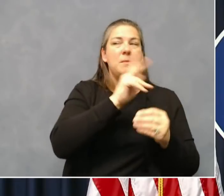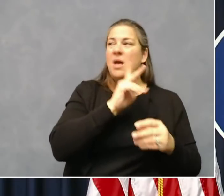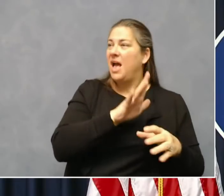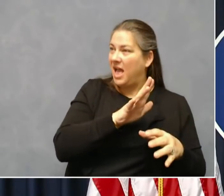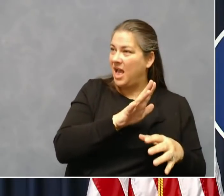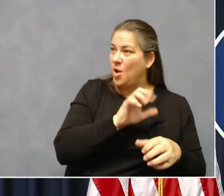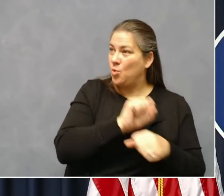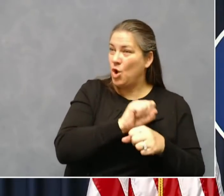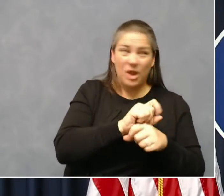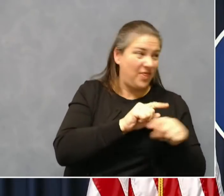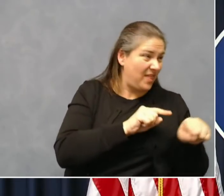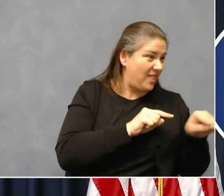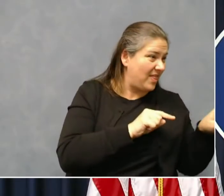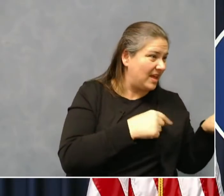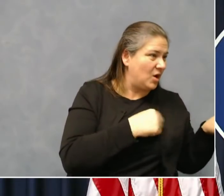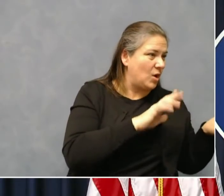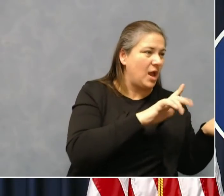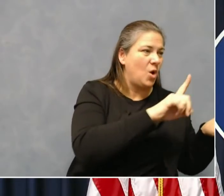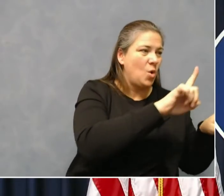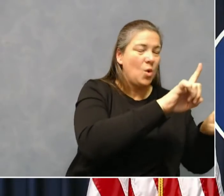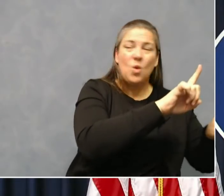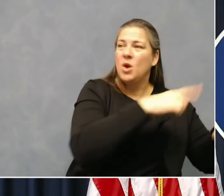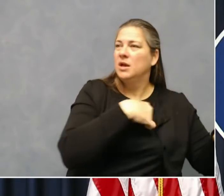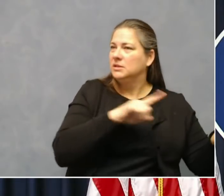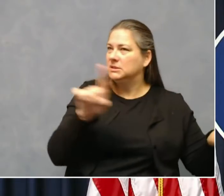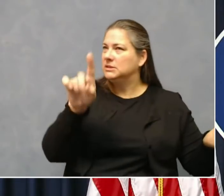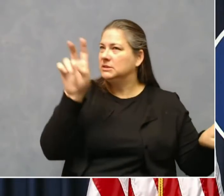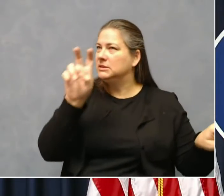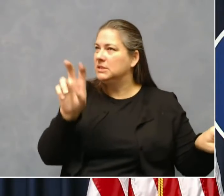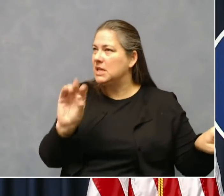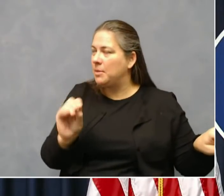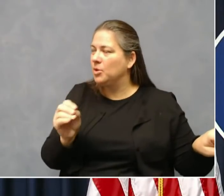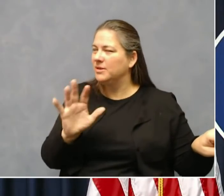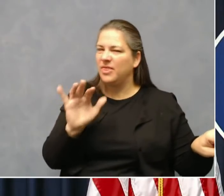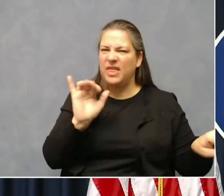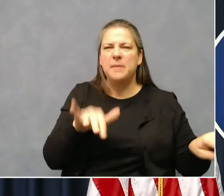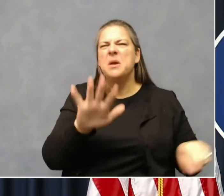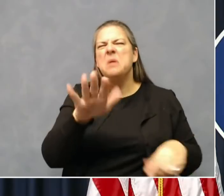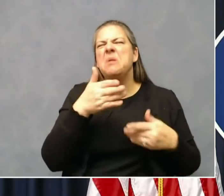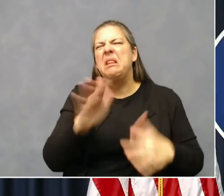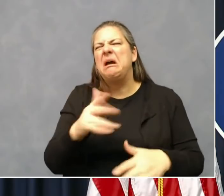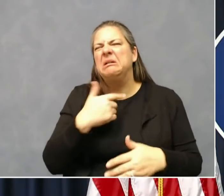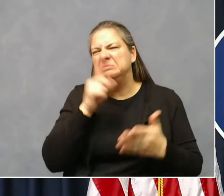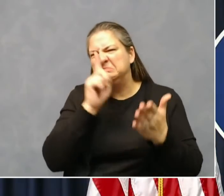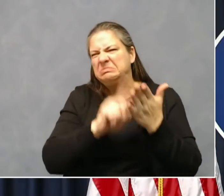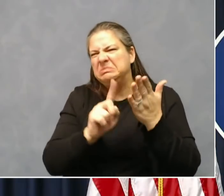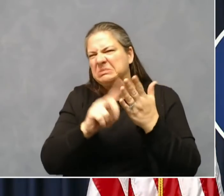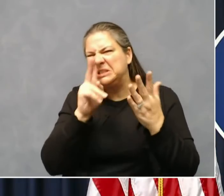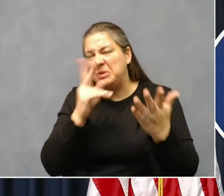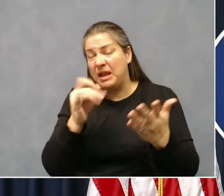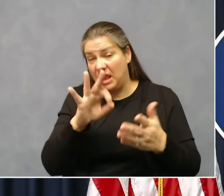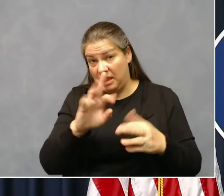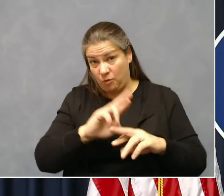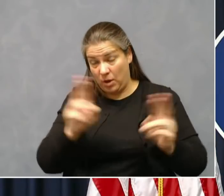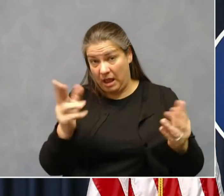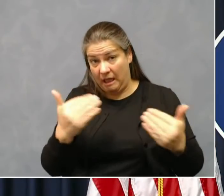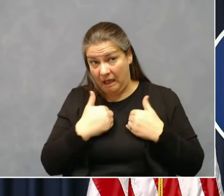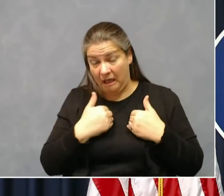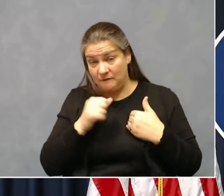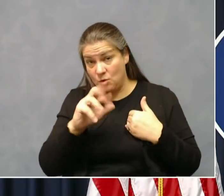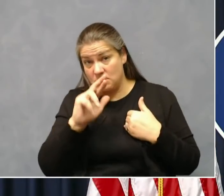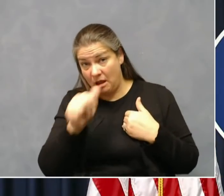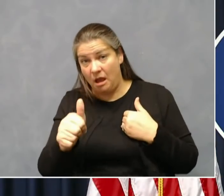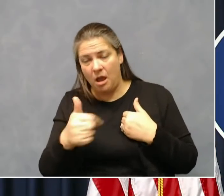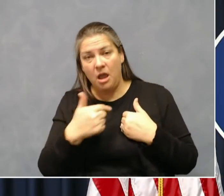to get there. But let's see what we can do with the data. If it's readily available, we certainly want to provide